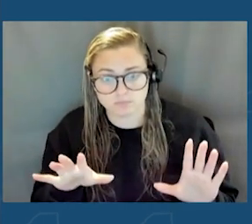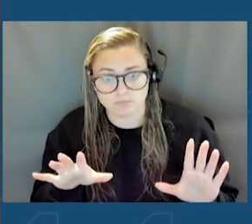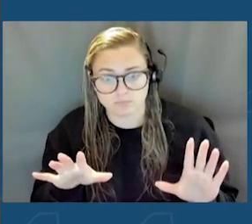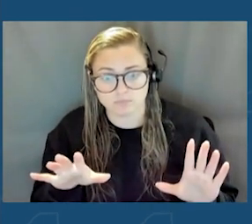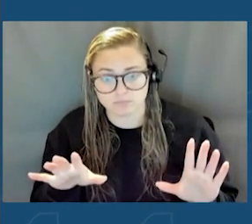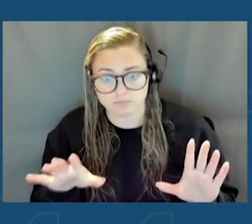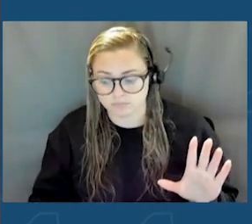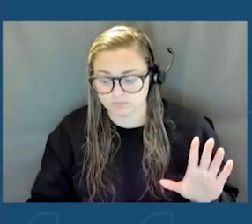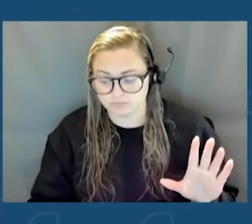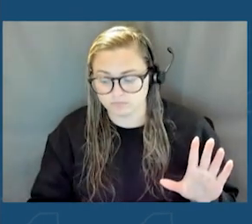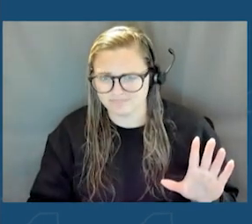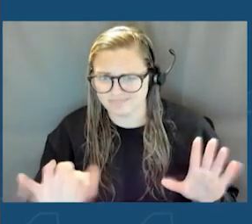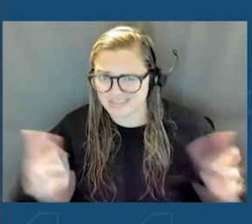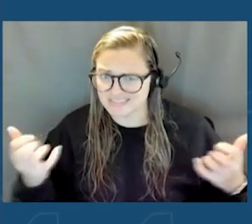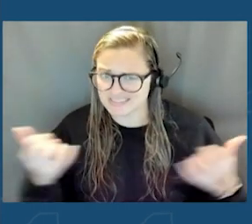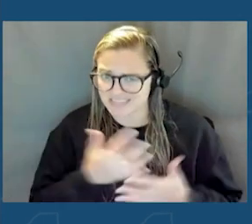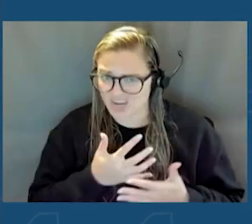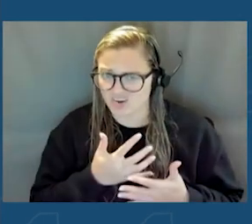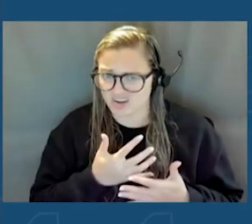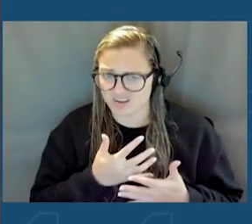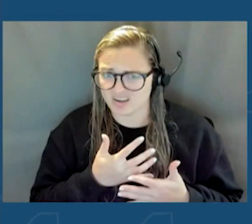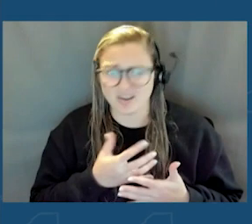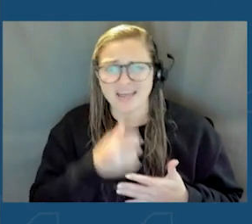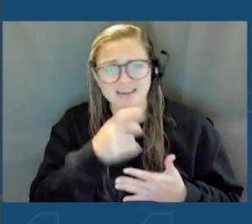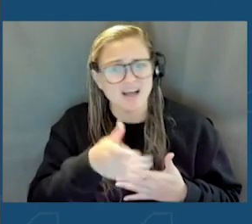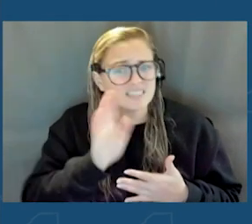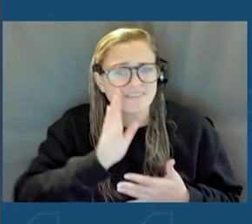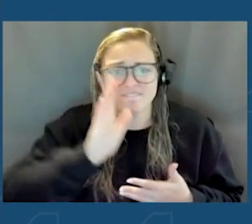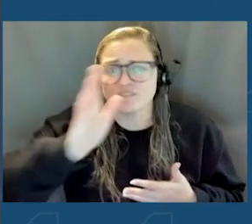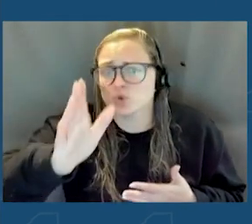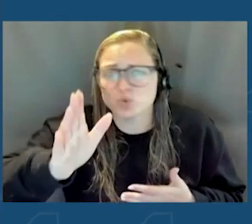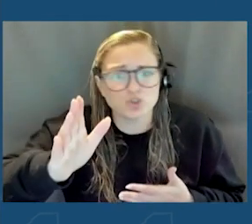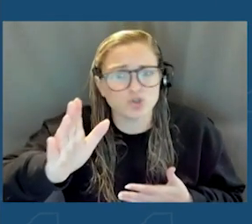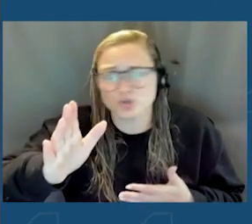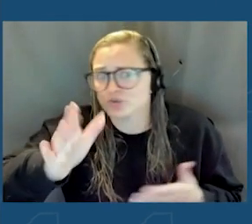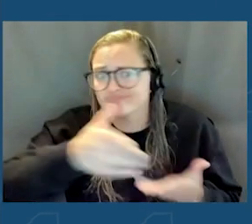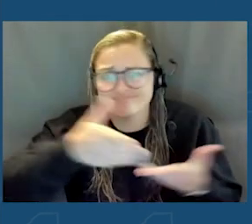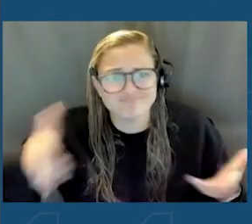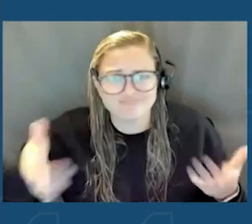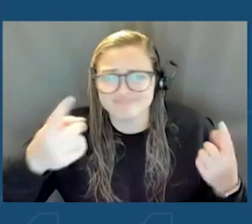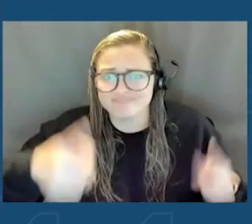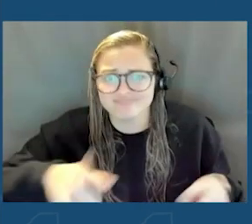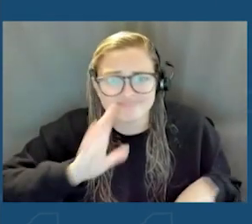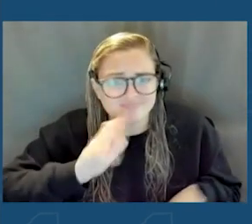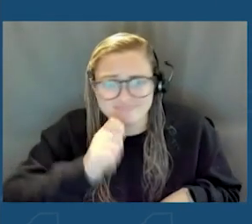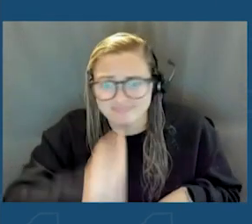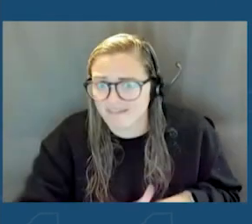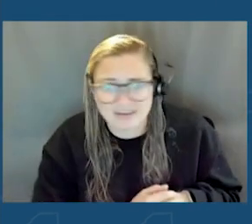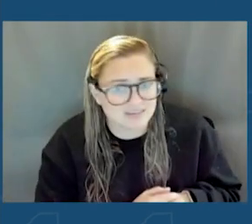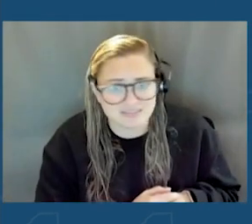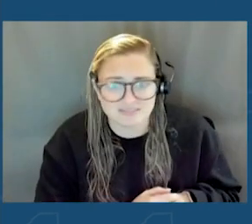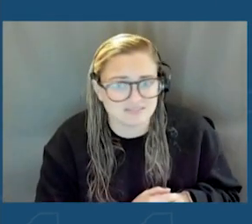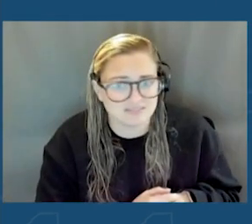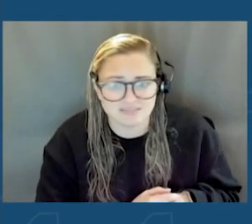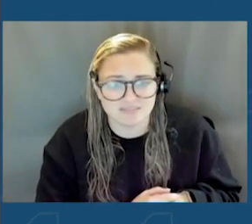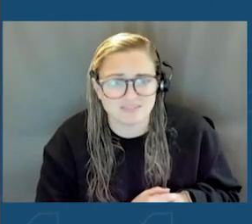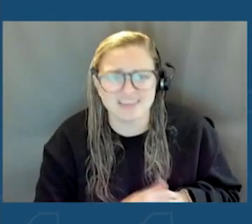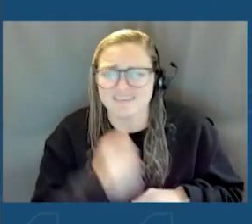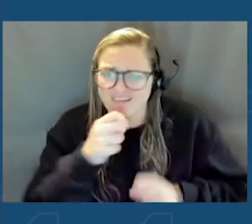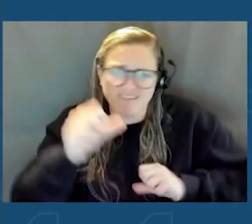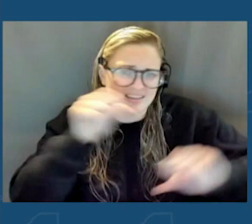is how scary this gets. This is not some futuristic film or book, science